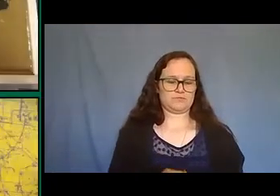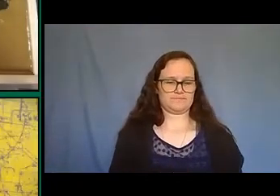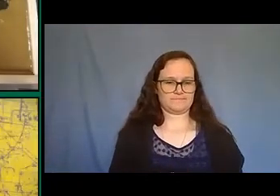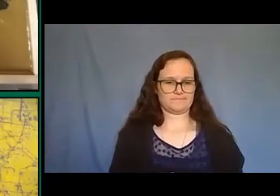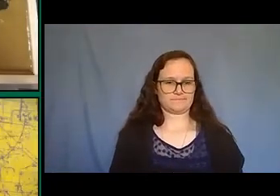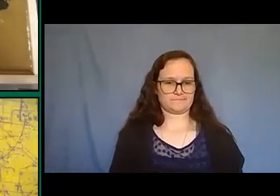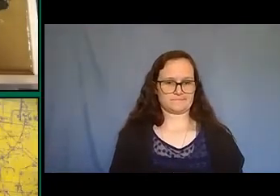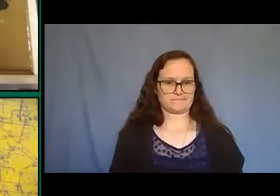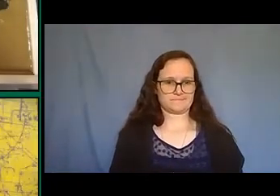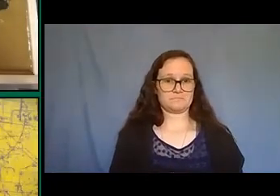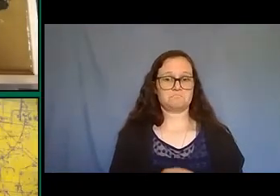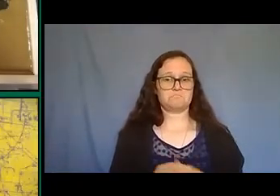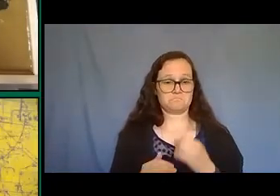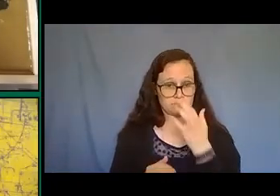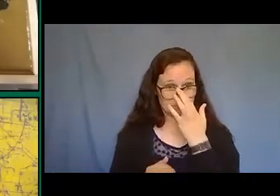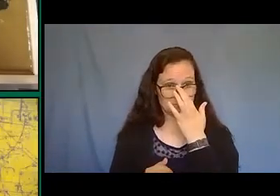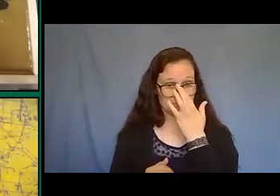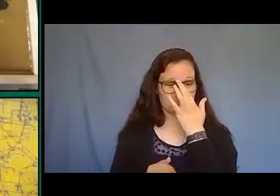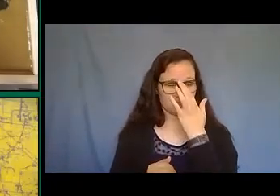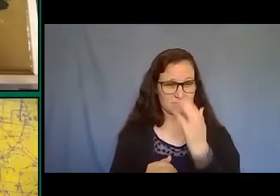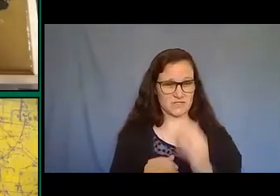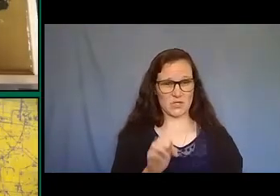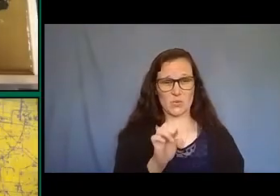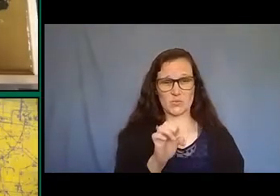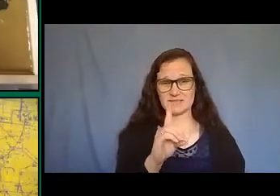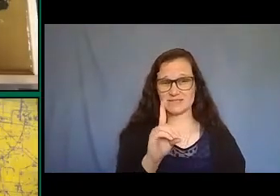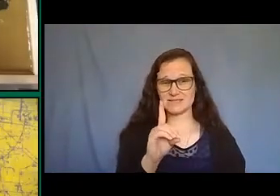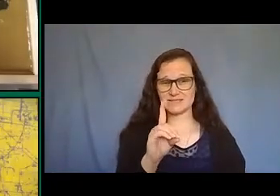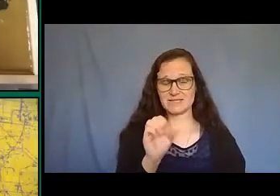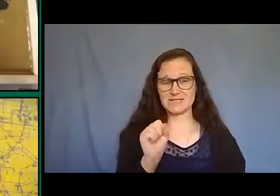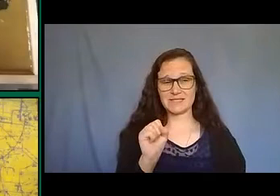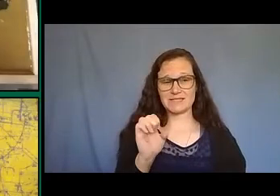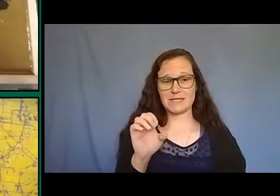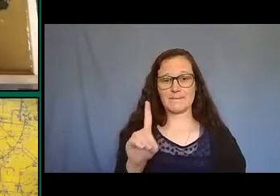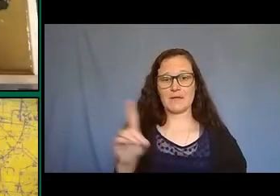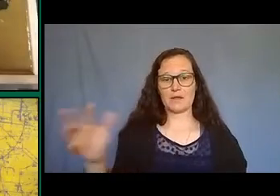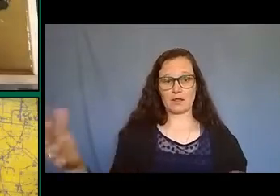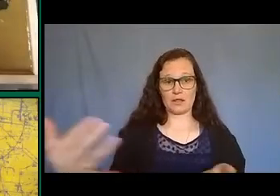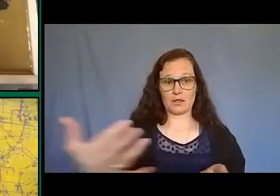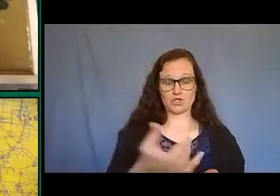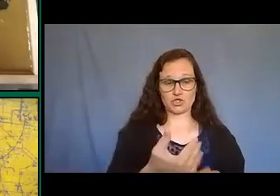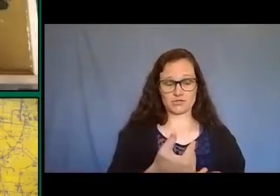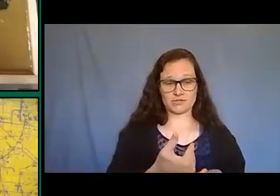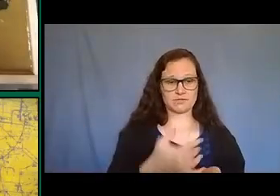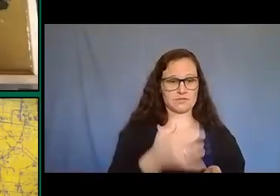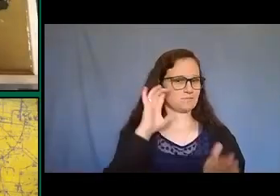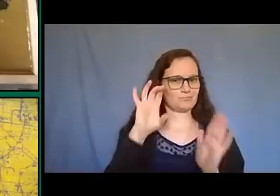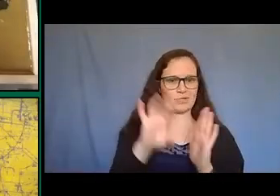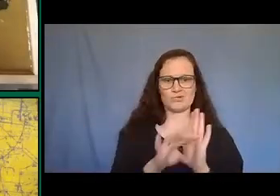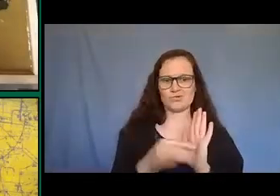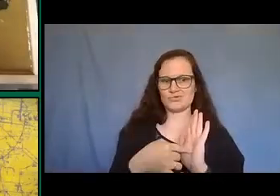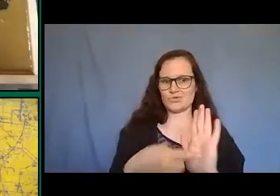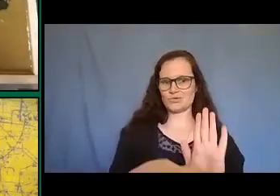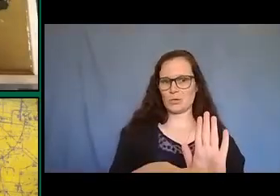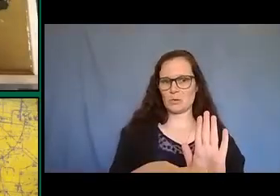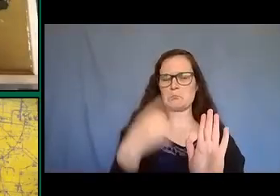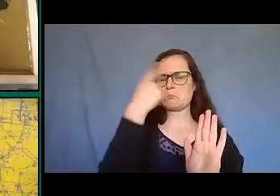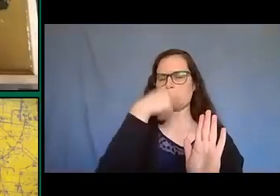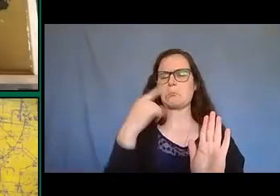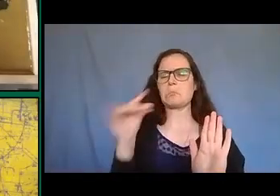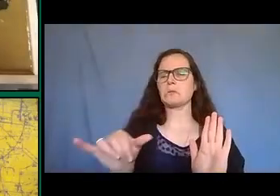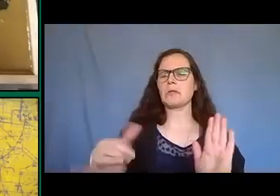Couple of slides on sediment, on the sediment collection, and just some pictures to show what that looks like. This